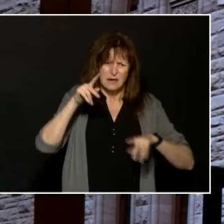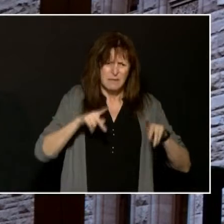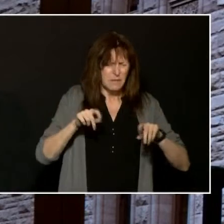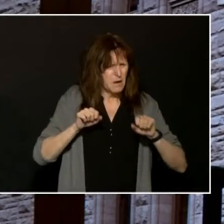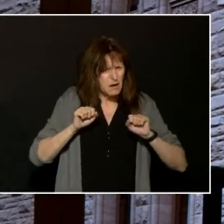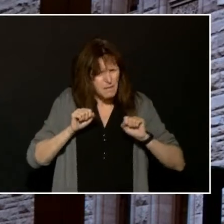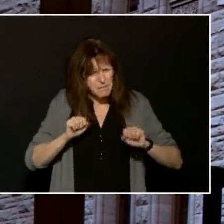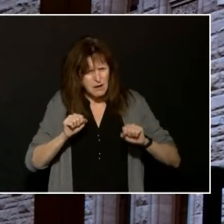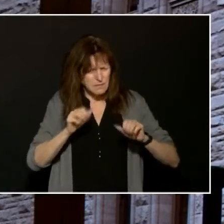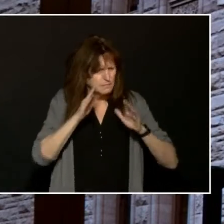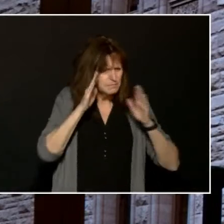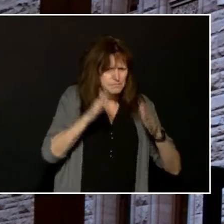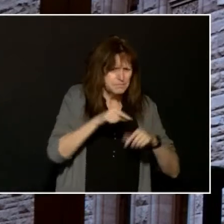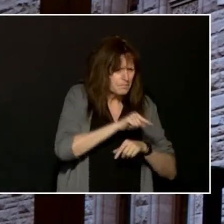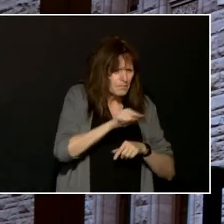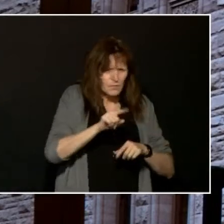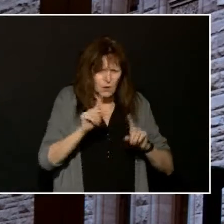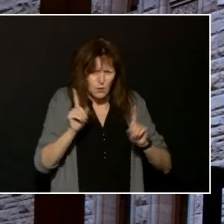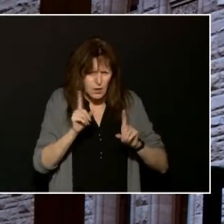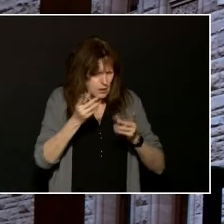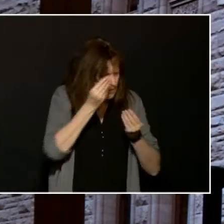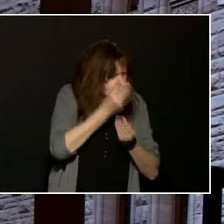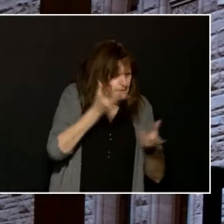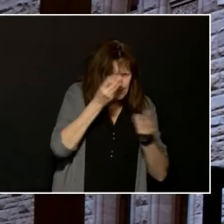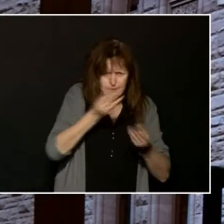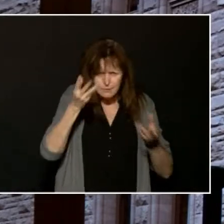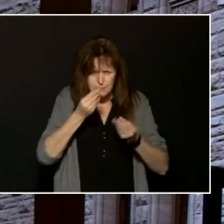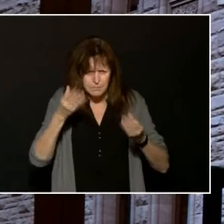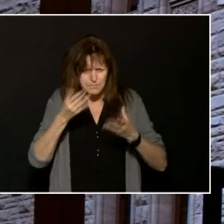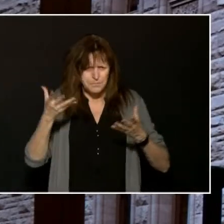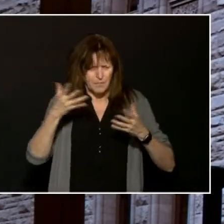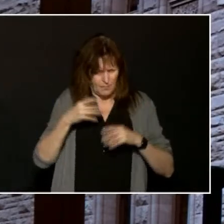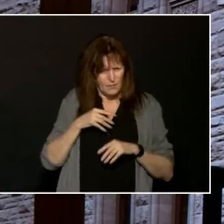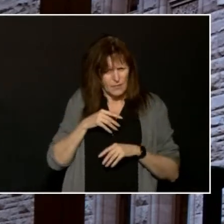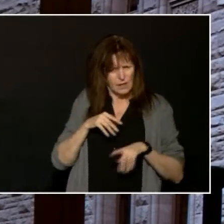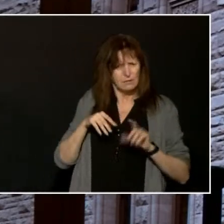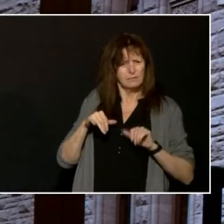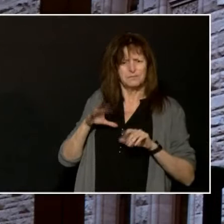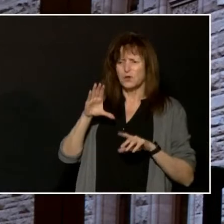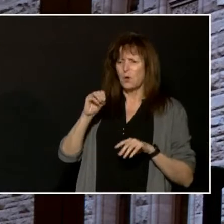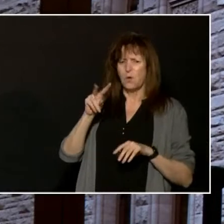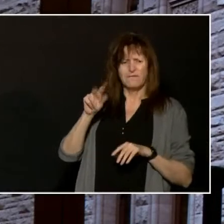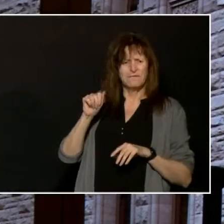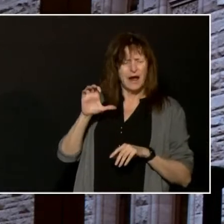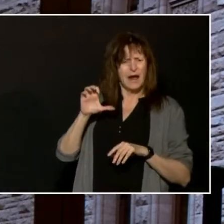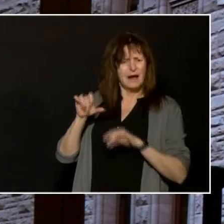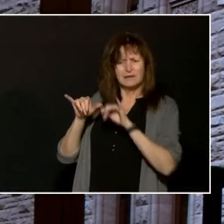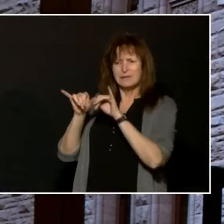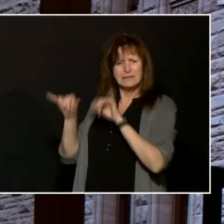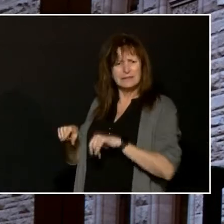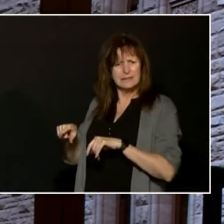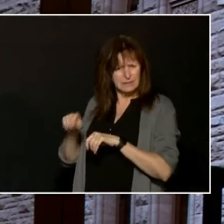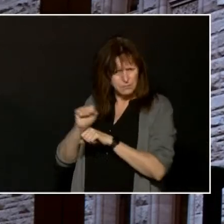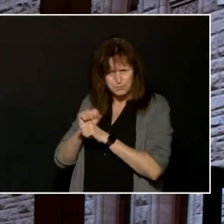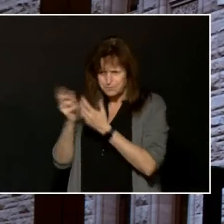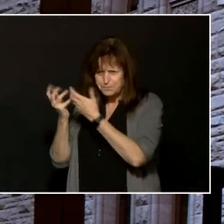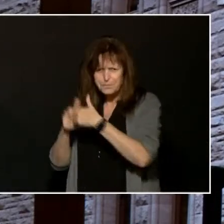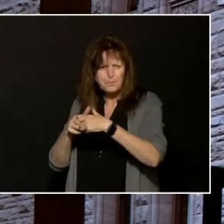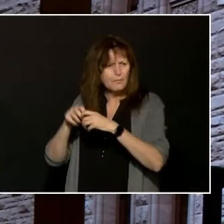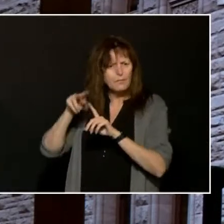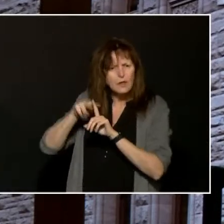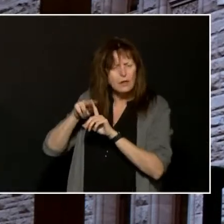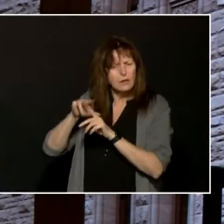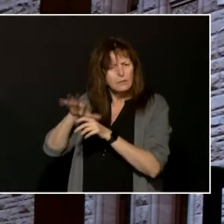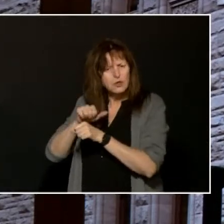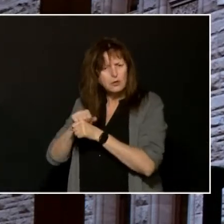ensure that people are kept informed with our COVAX system and to get their appointments when they need to get appointments, especially as Dr. Brown alluded to, that when your second